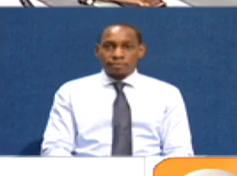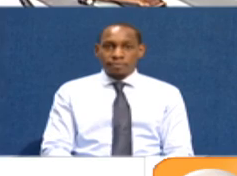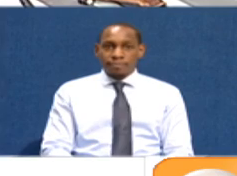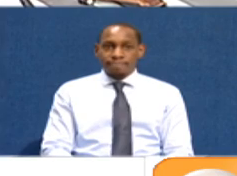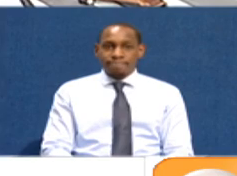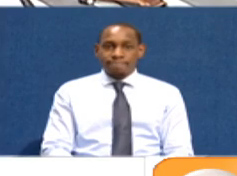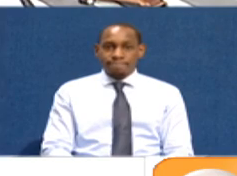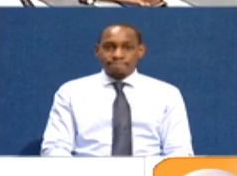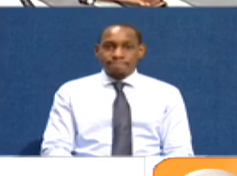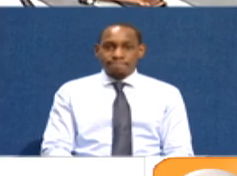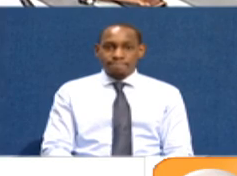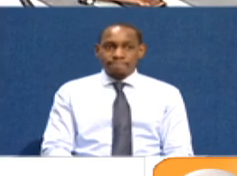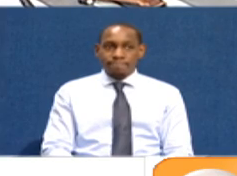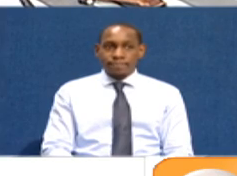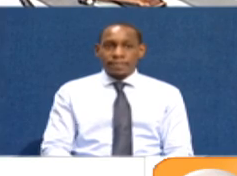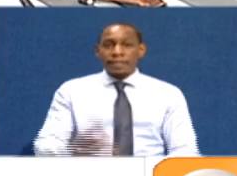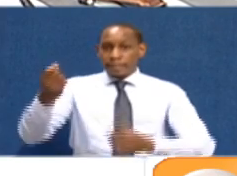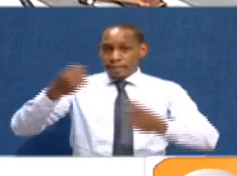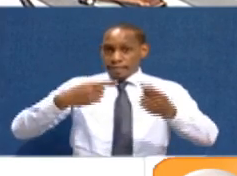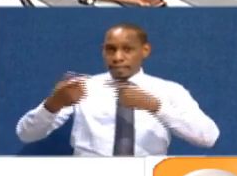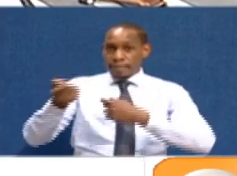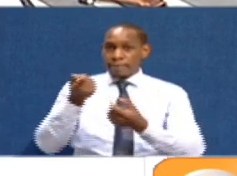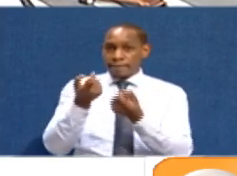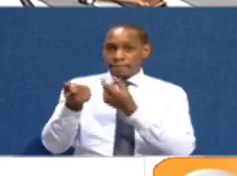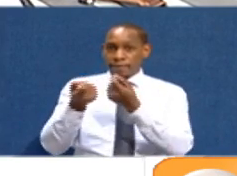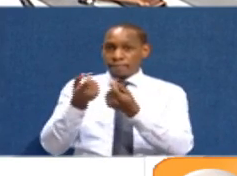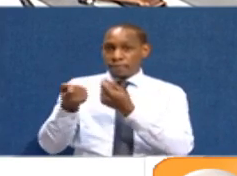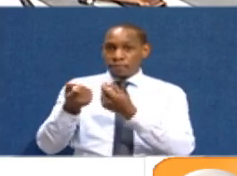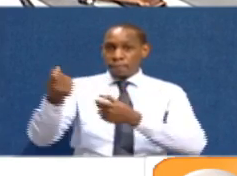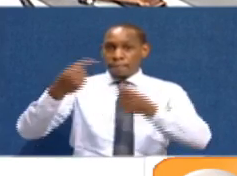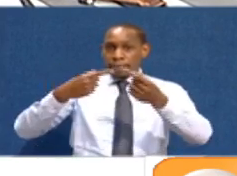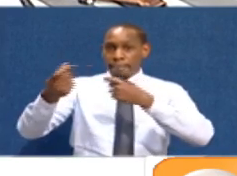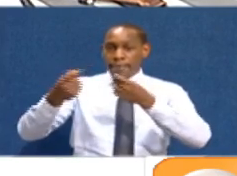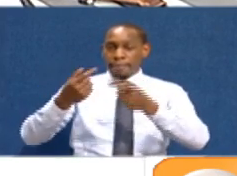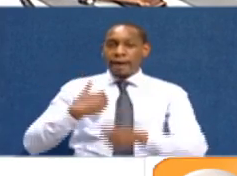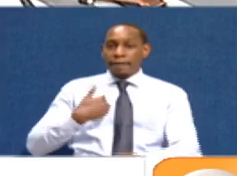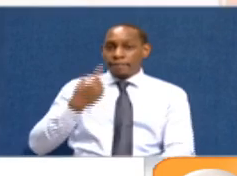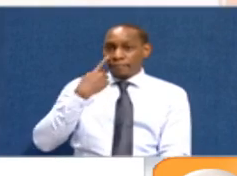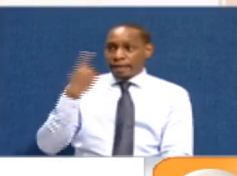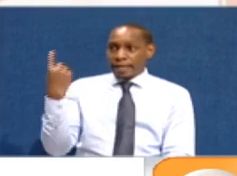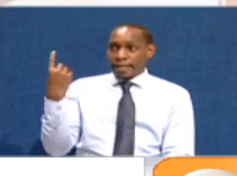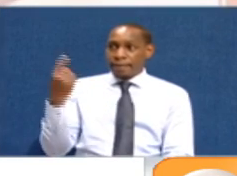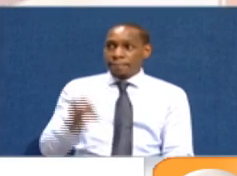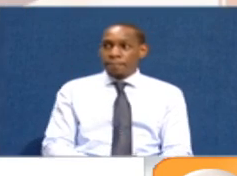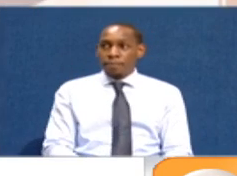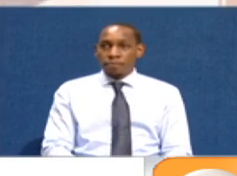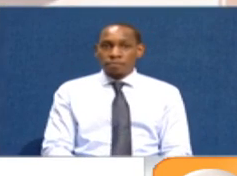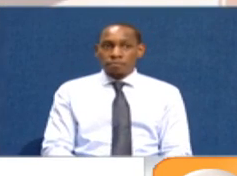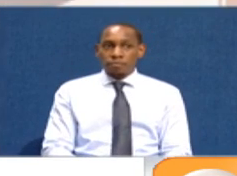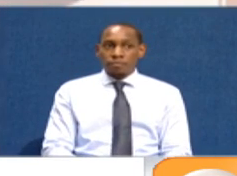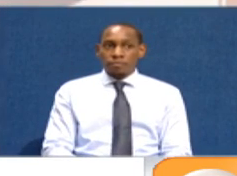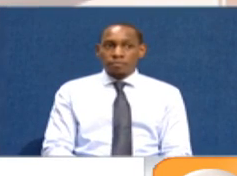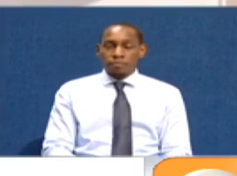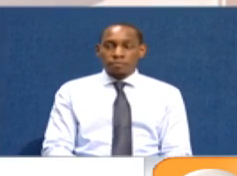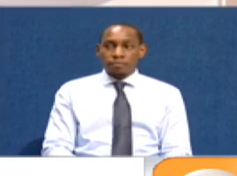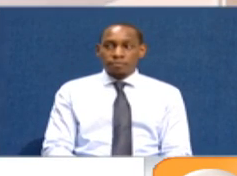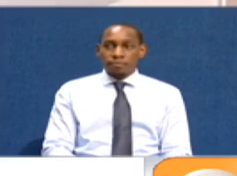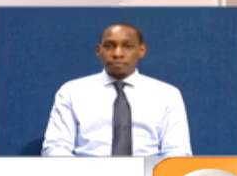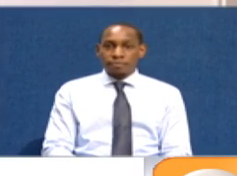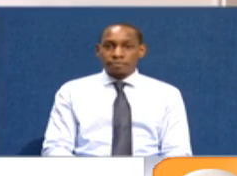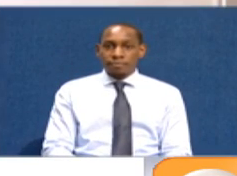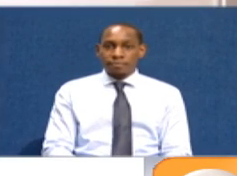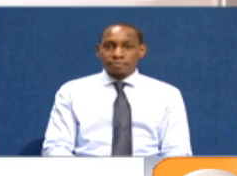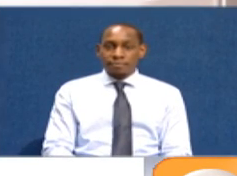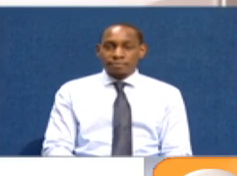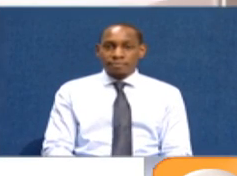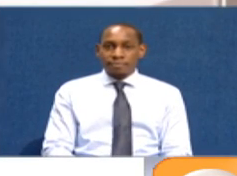Keep it up. There's a few SMSs coming through, folks. Yeah. A few text messages. Bob Kimani says, can he sing in